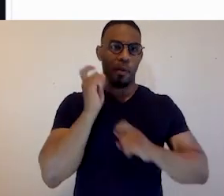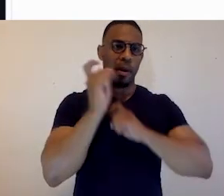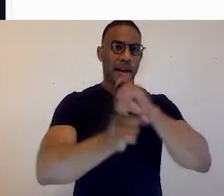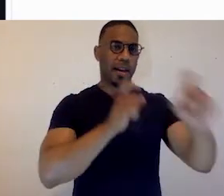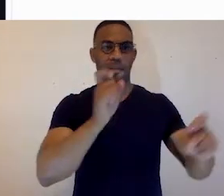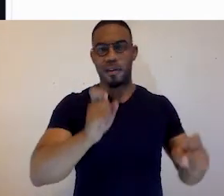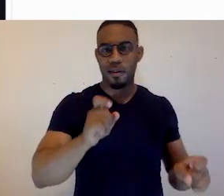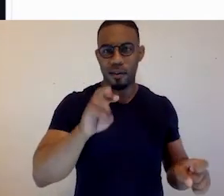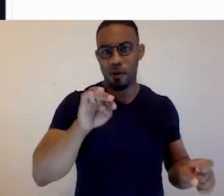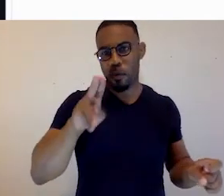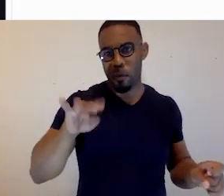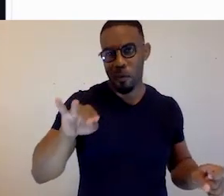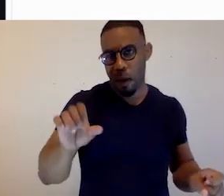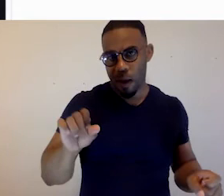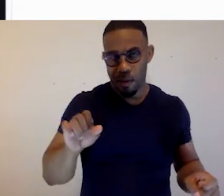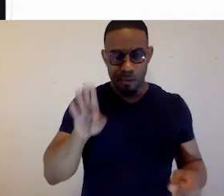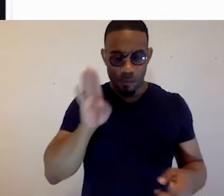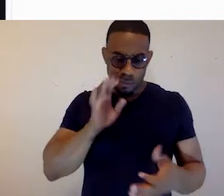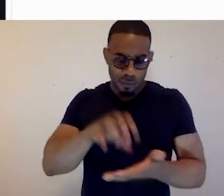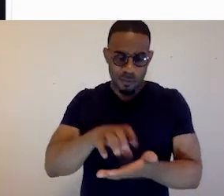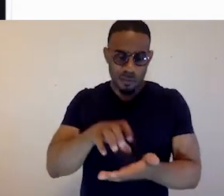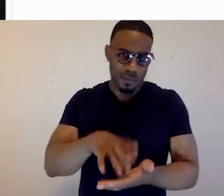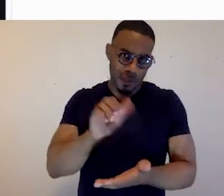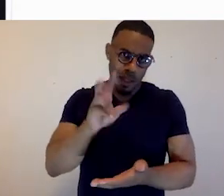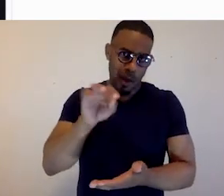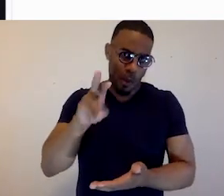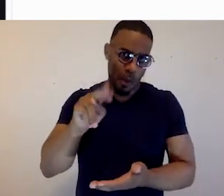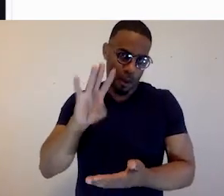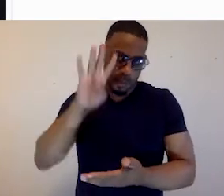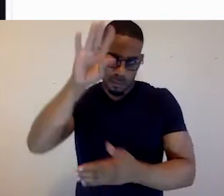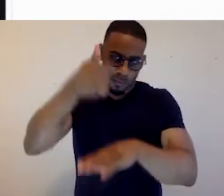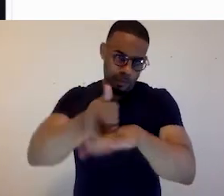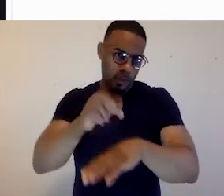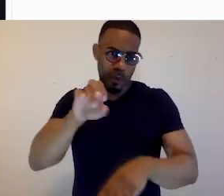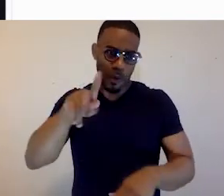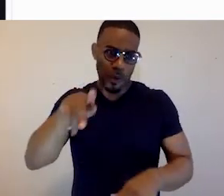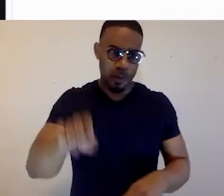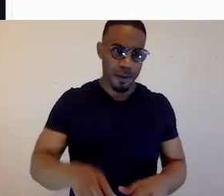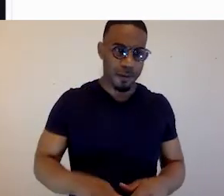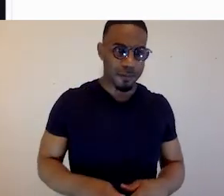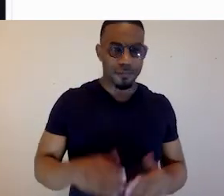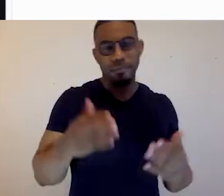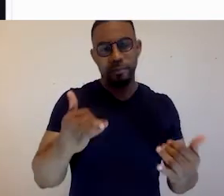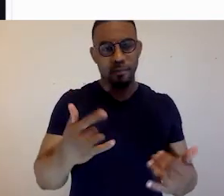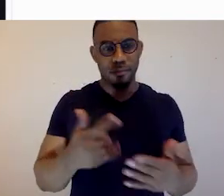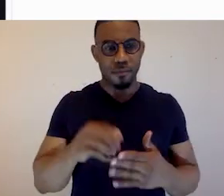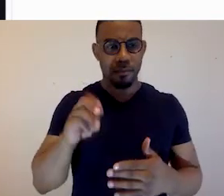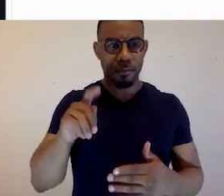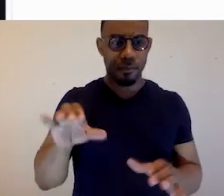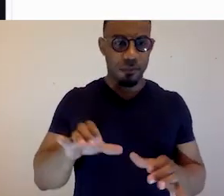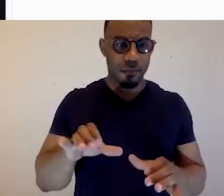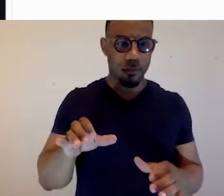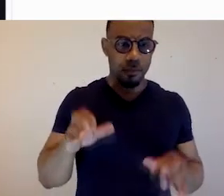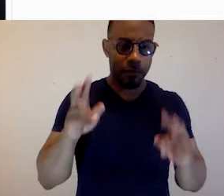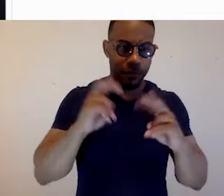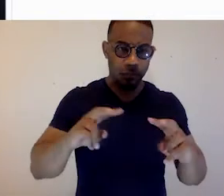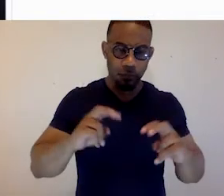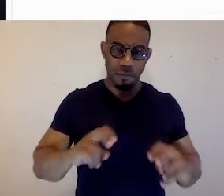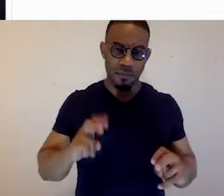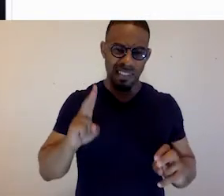out these brownies that Watson had come up with the recipe. Now, what Watson did was